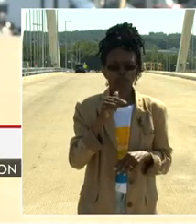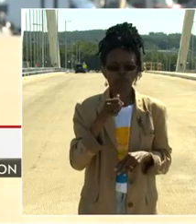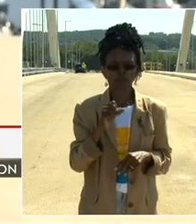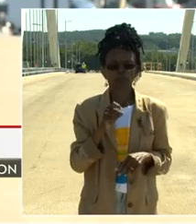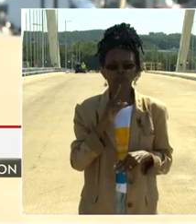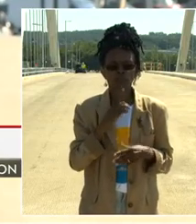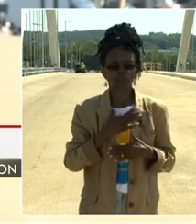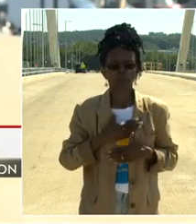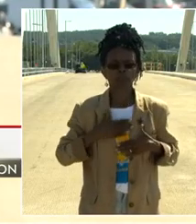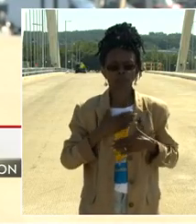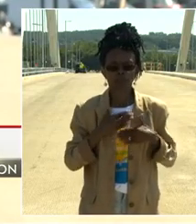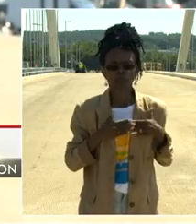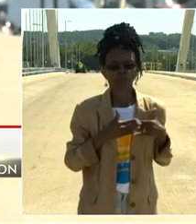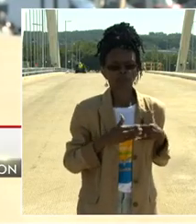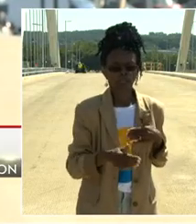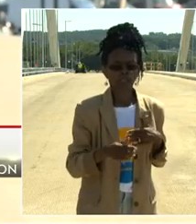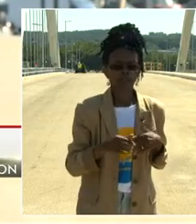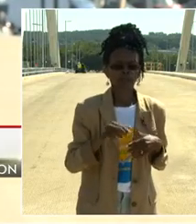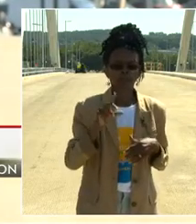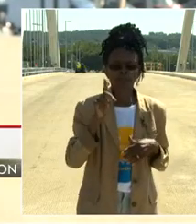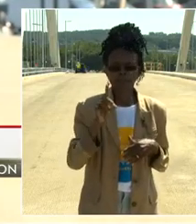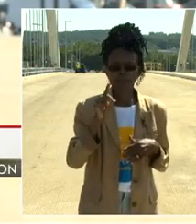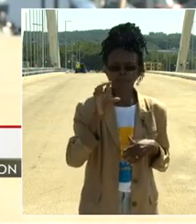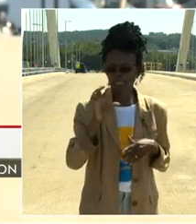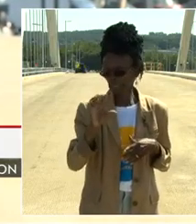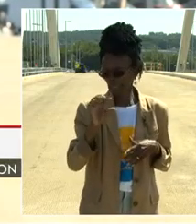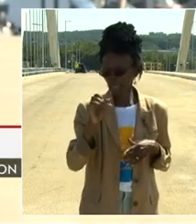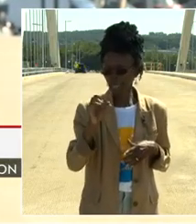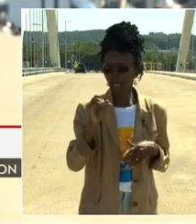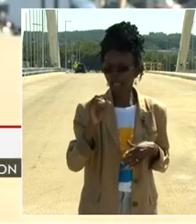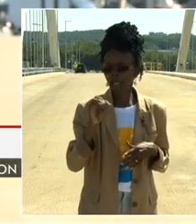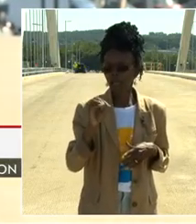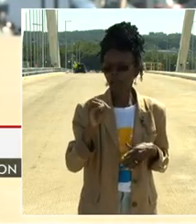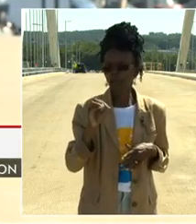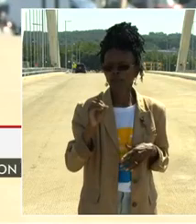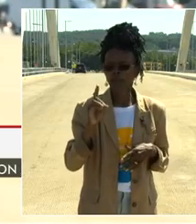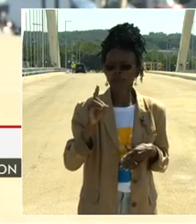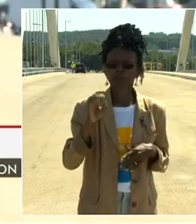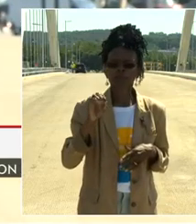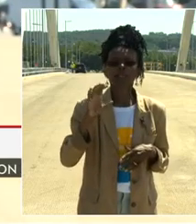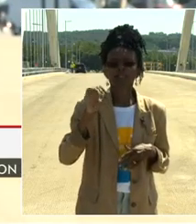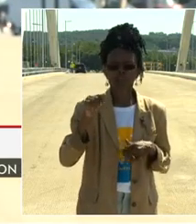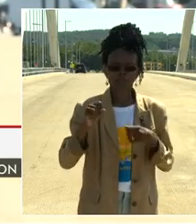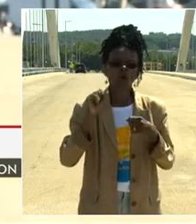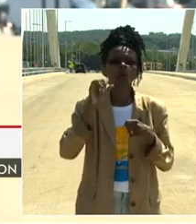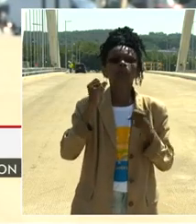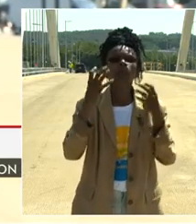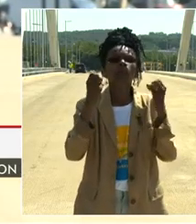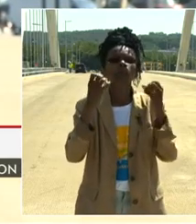come. So later this week, we will open the bridge for public use.